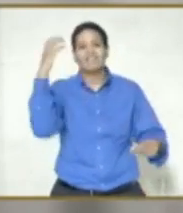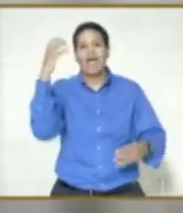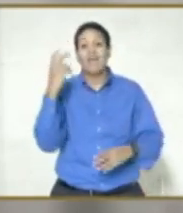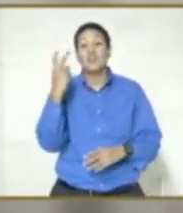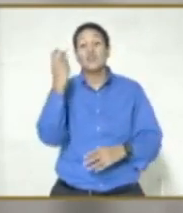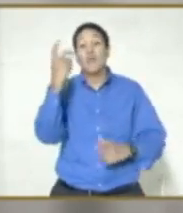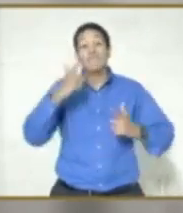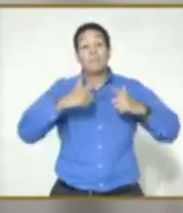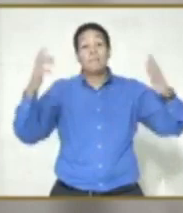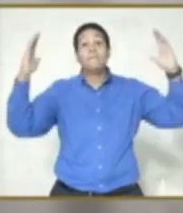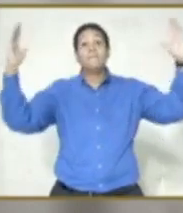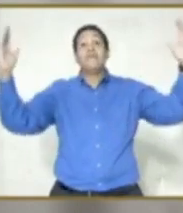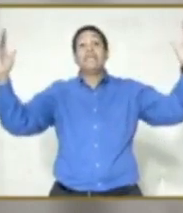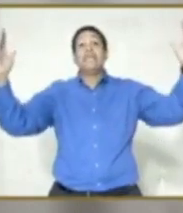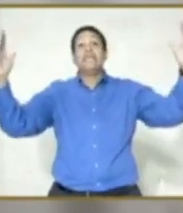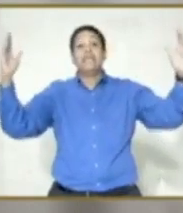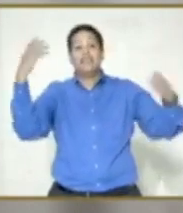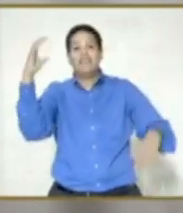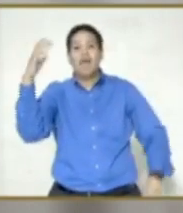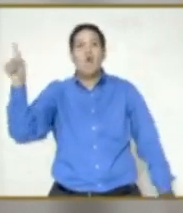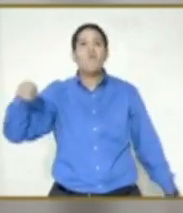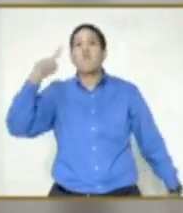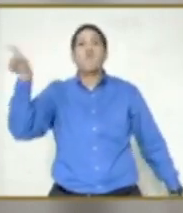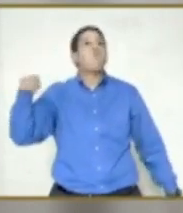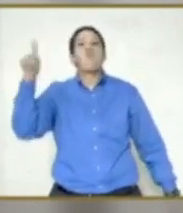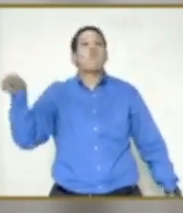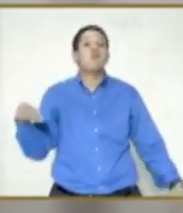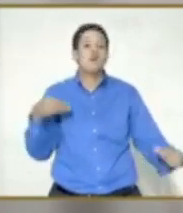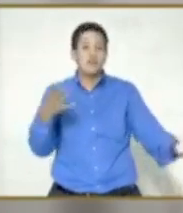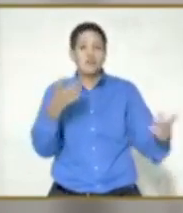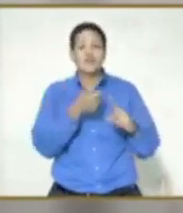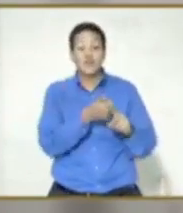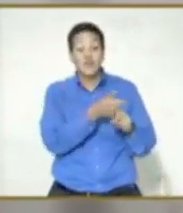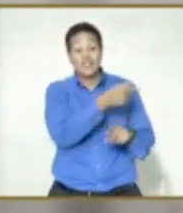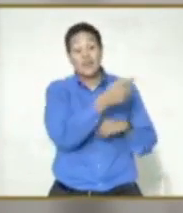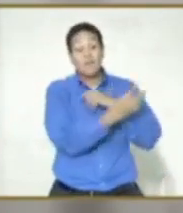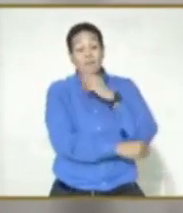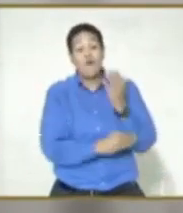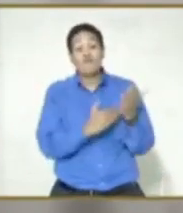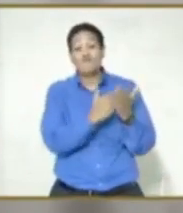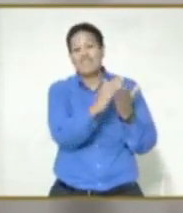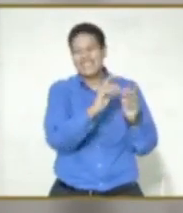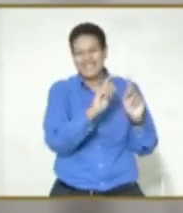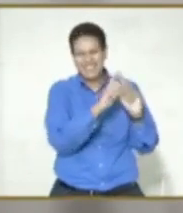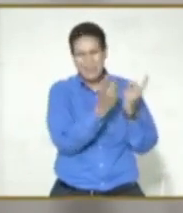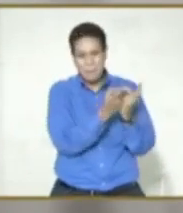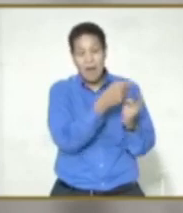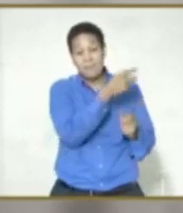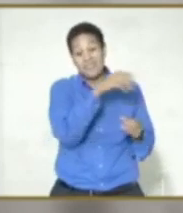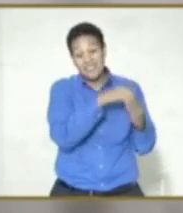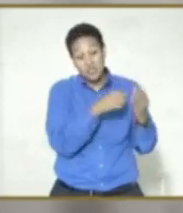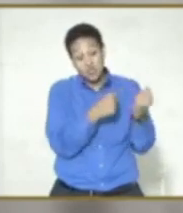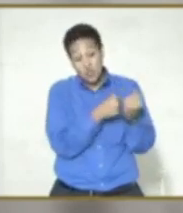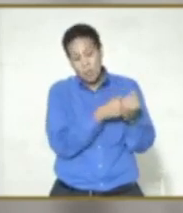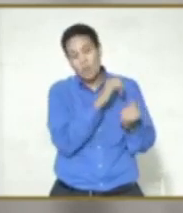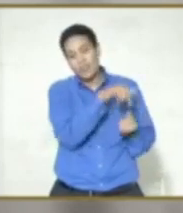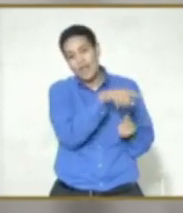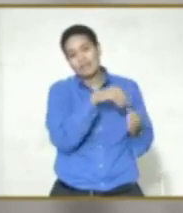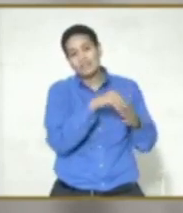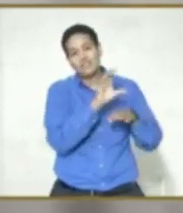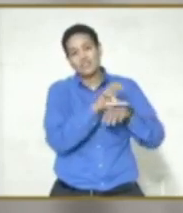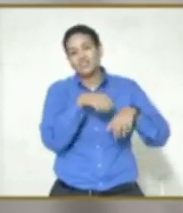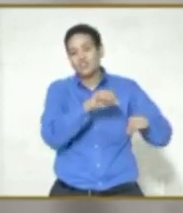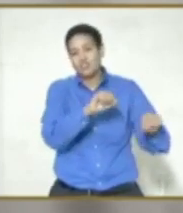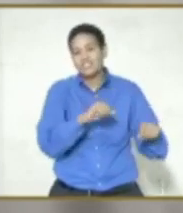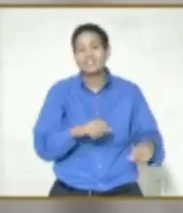12 industrial fans to the Kingston and St. Andrew Municipal Corporation's Poor Relief Department to support that initiative. Also, Minister,